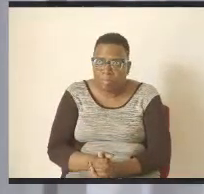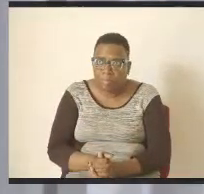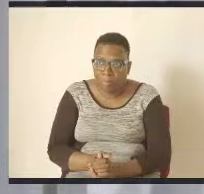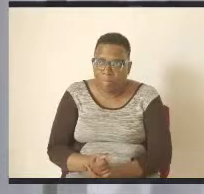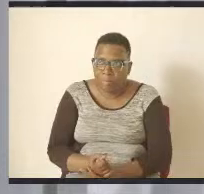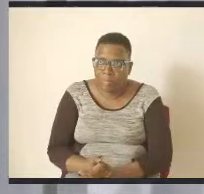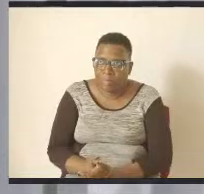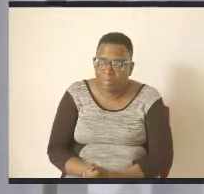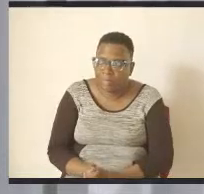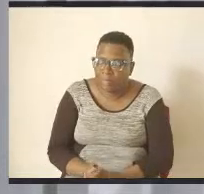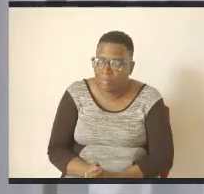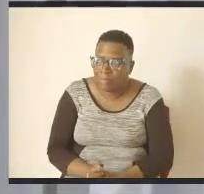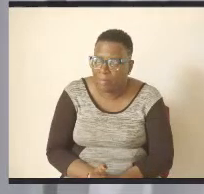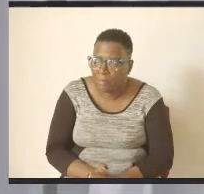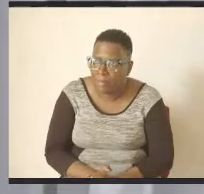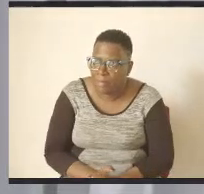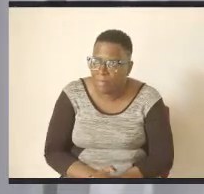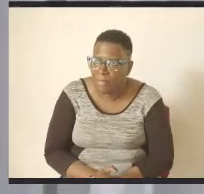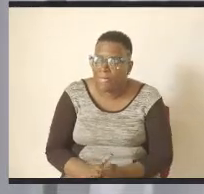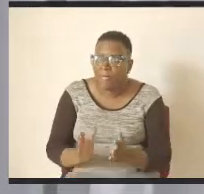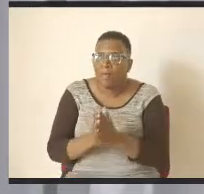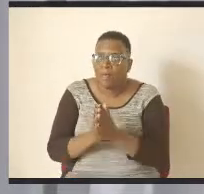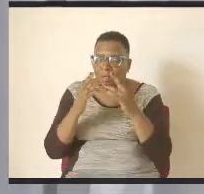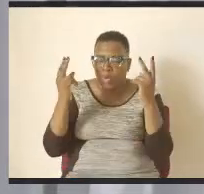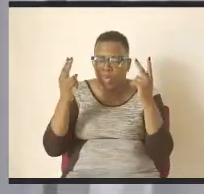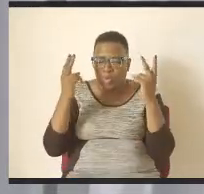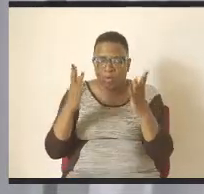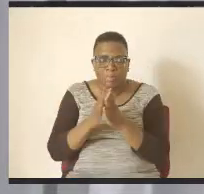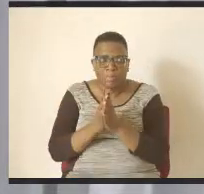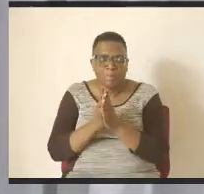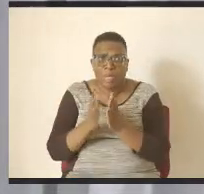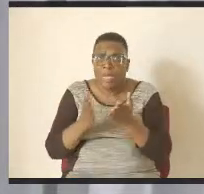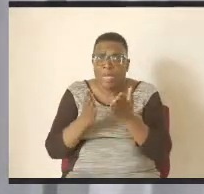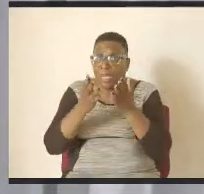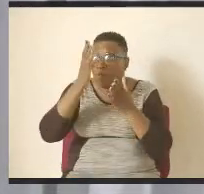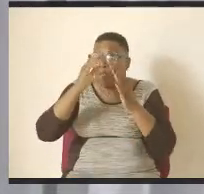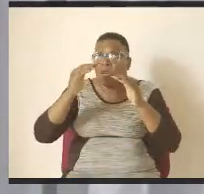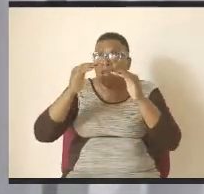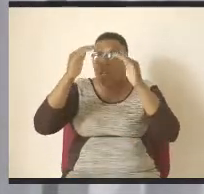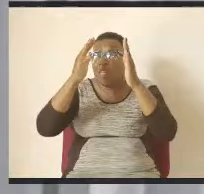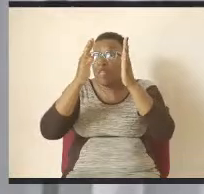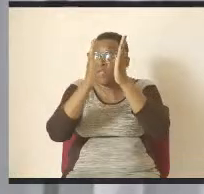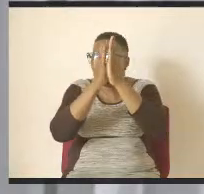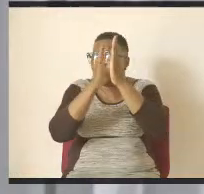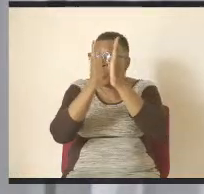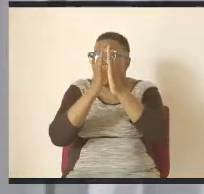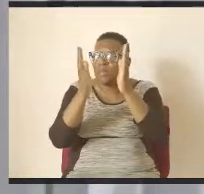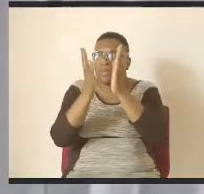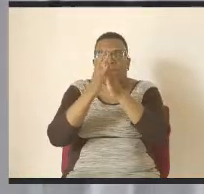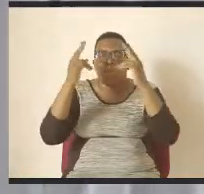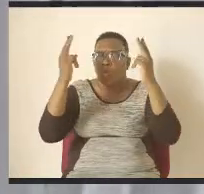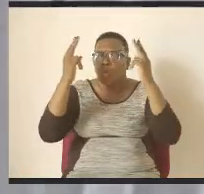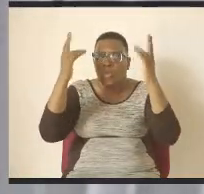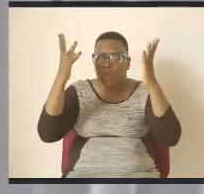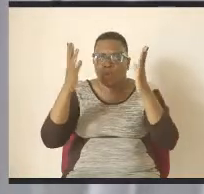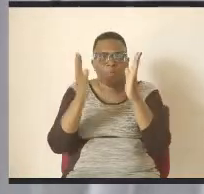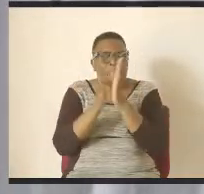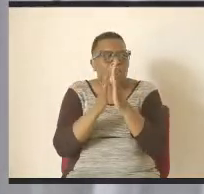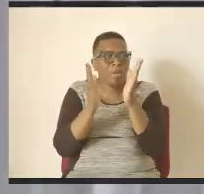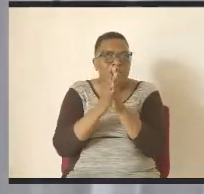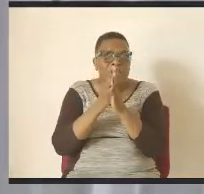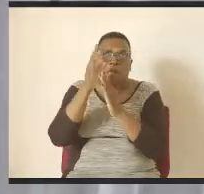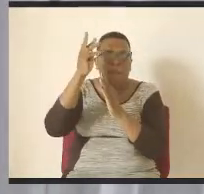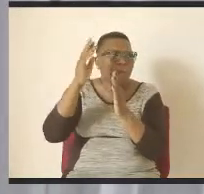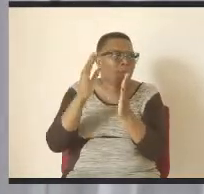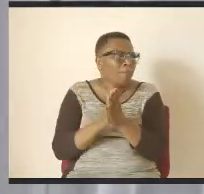Hallelujah, hallelujah. Give God the highest praise. Hallelujah. Praise God. Praise Him, praise Him, praise